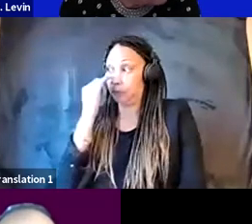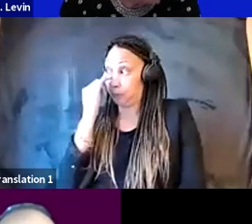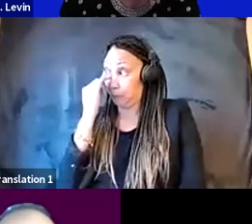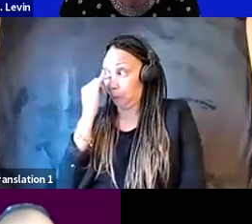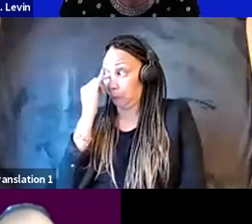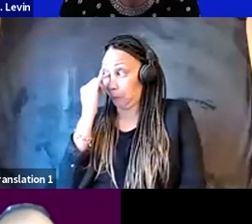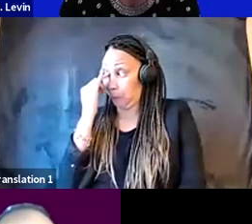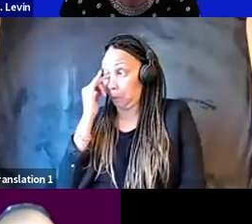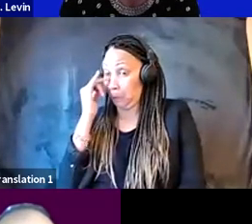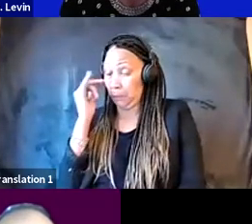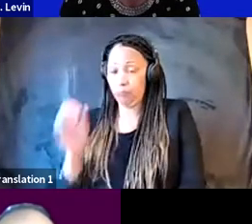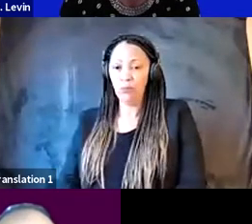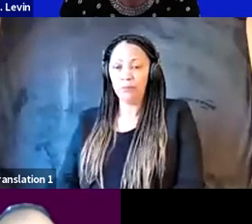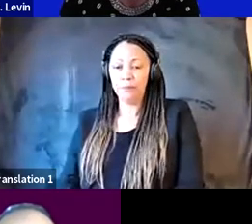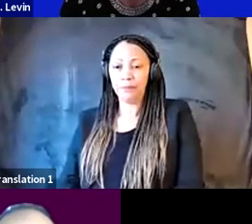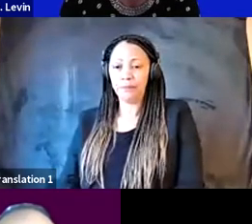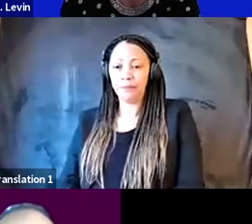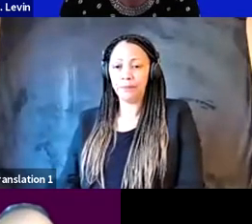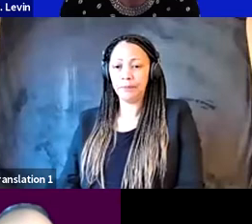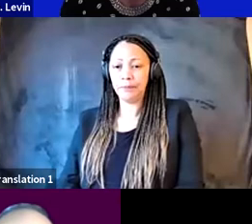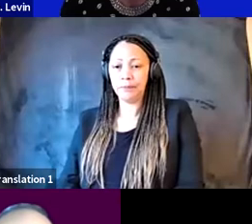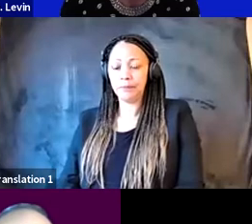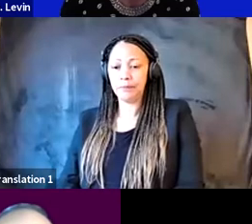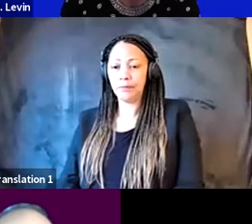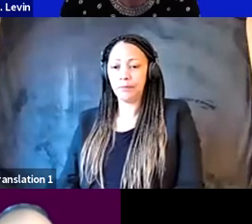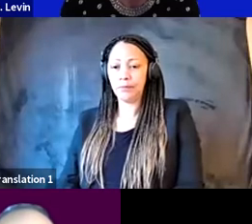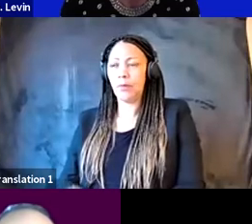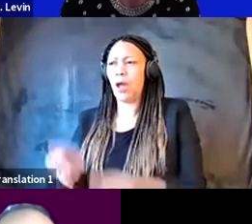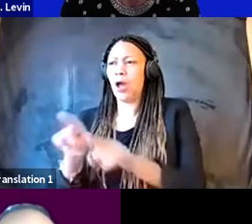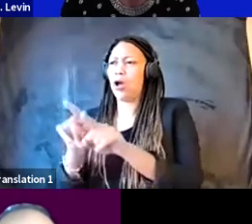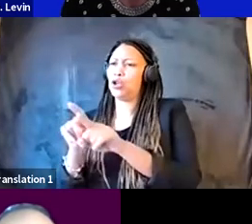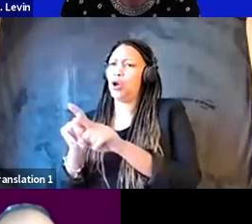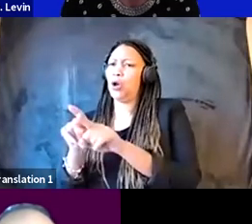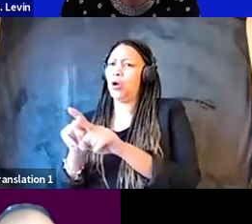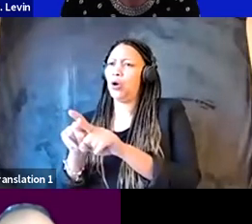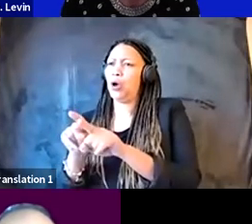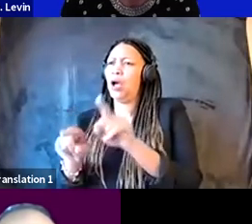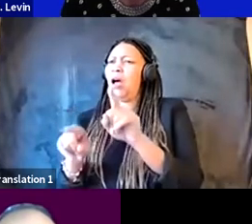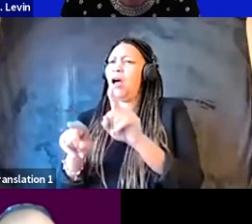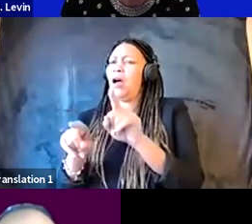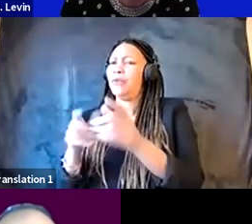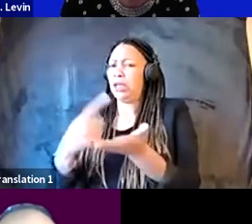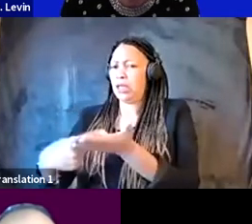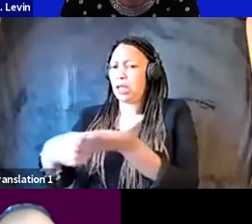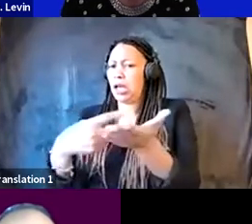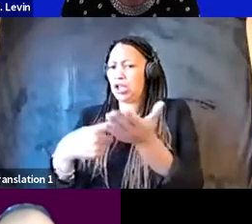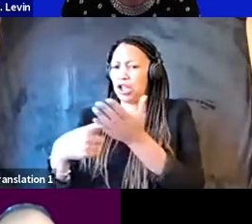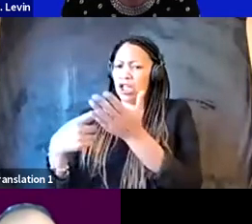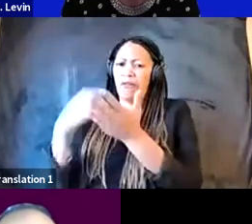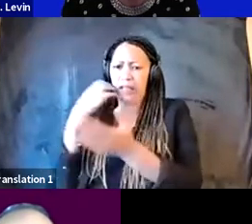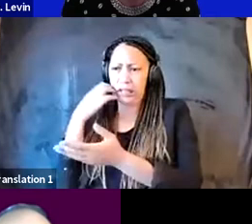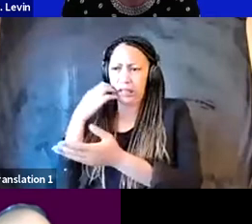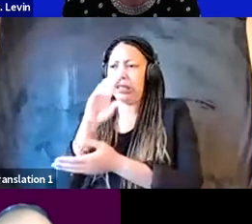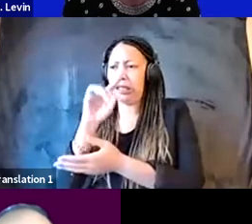And I think I also found your discussion of the density pretty effective.